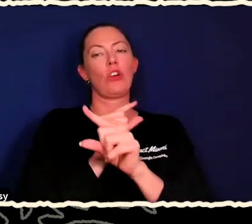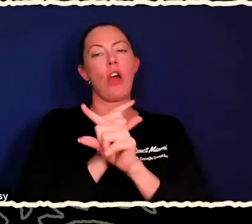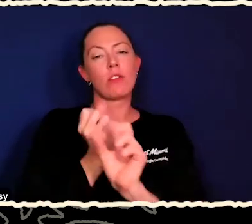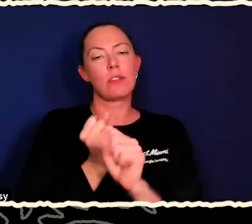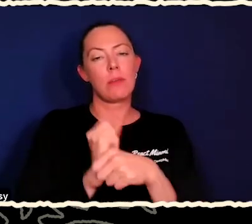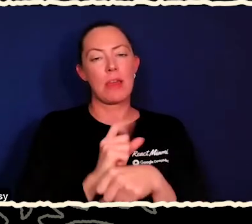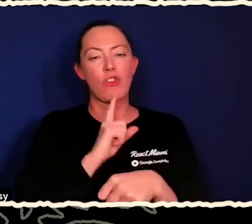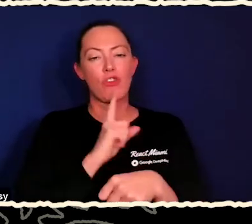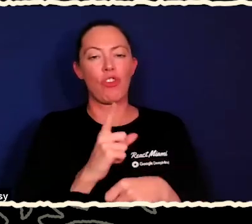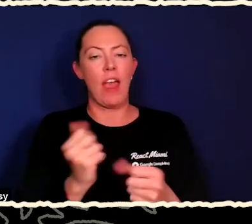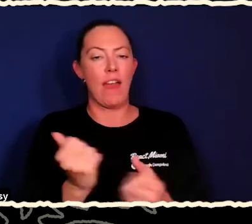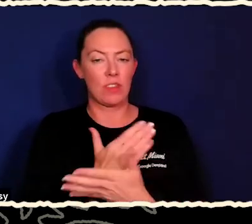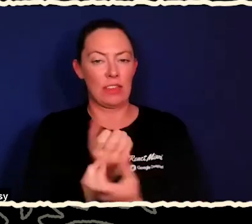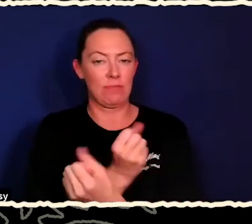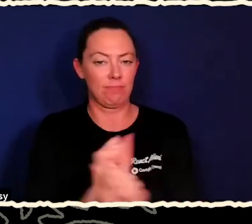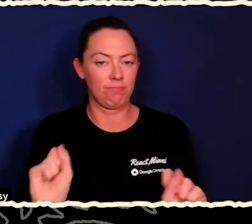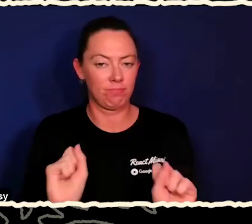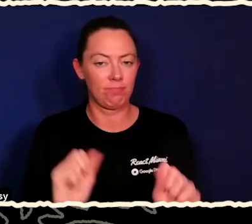veracity.